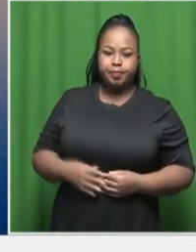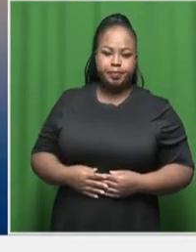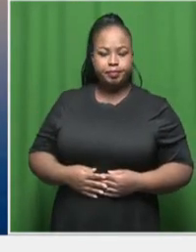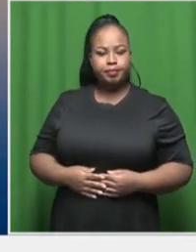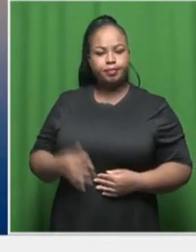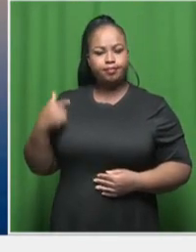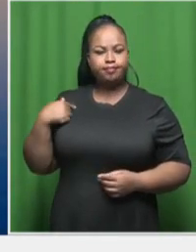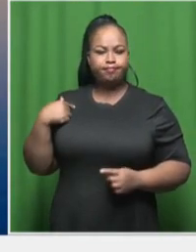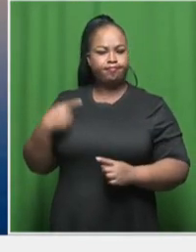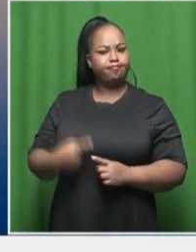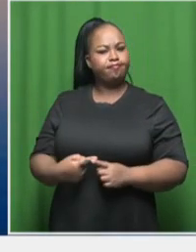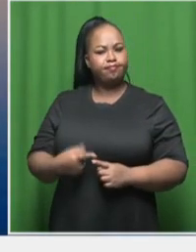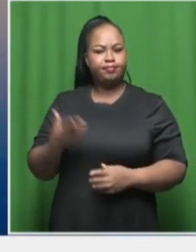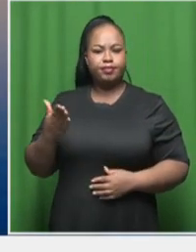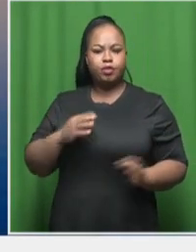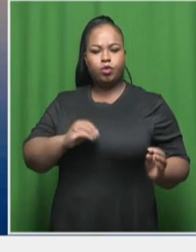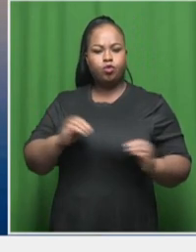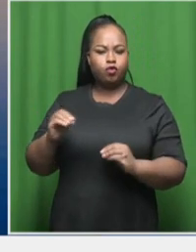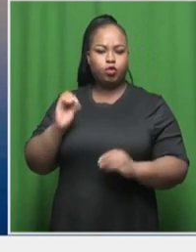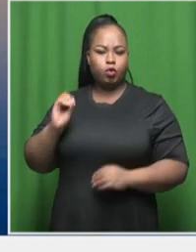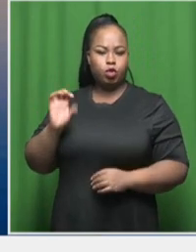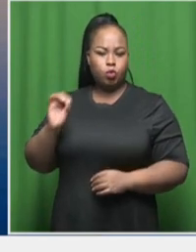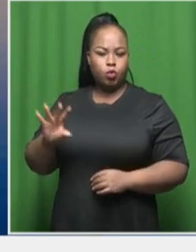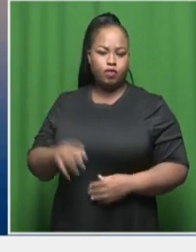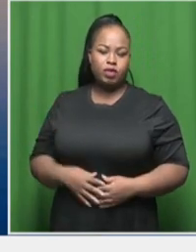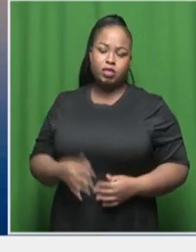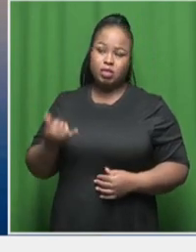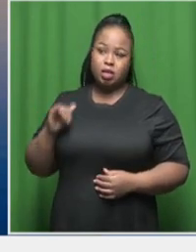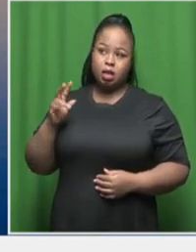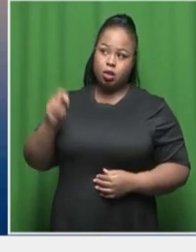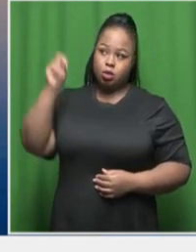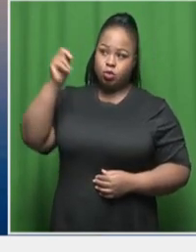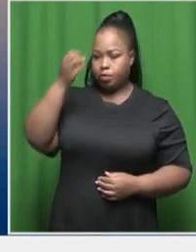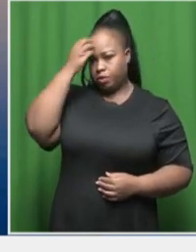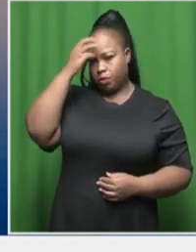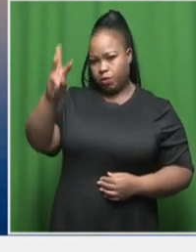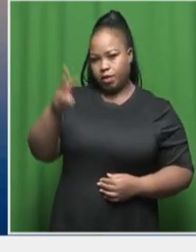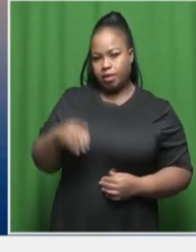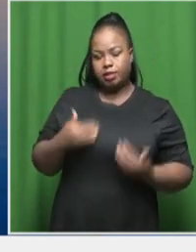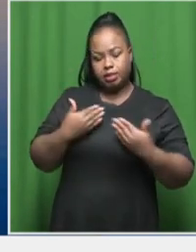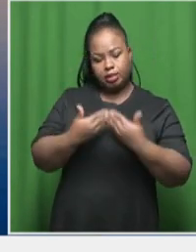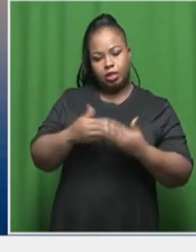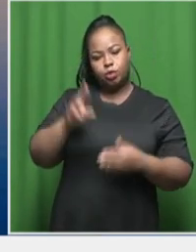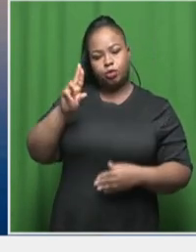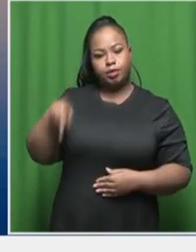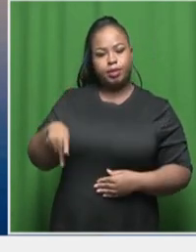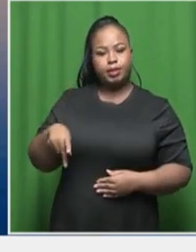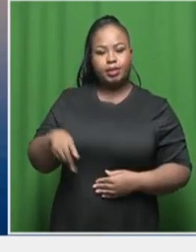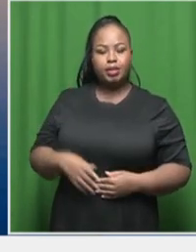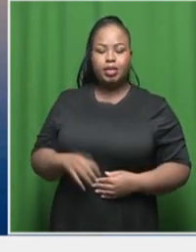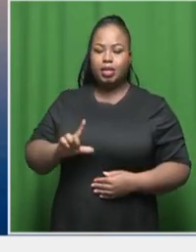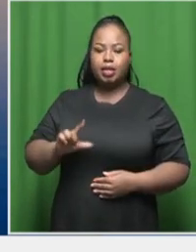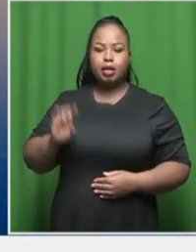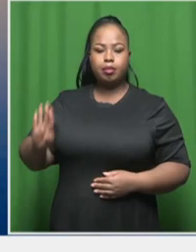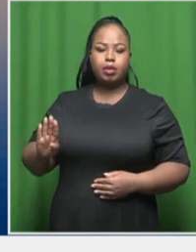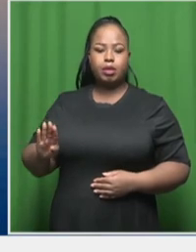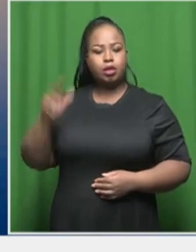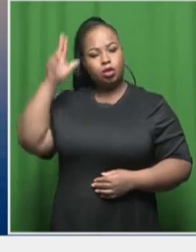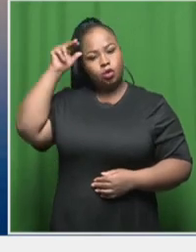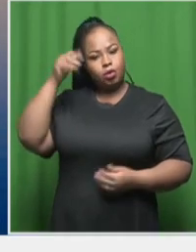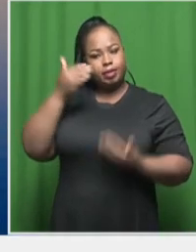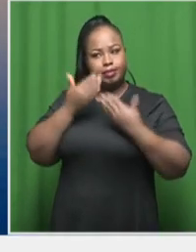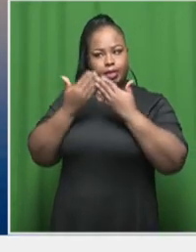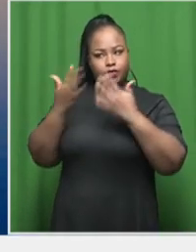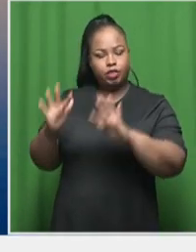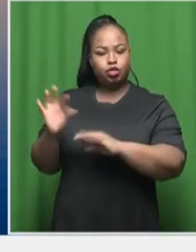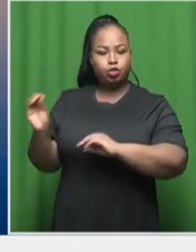Ever since then, I've moved to Soshanguve, that is still in the north of Pretoria. Studied at GUP, LLB graduate there.